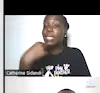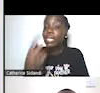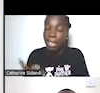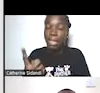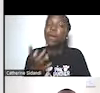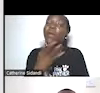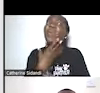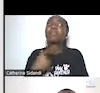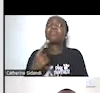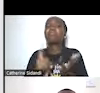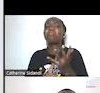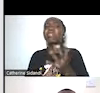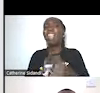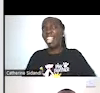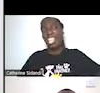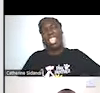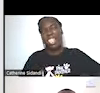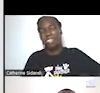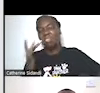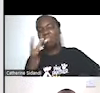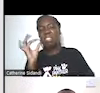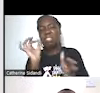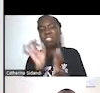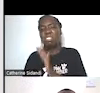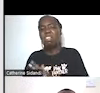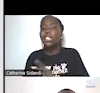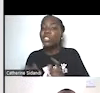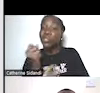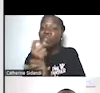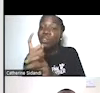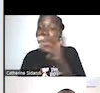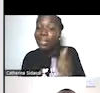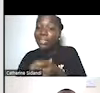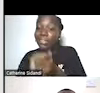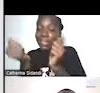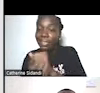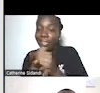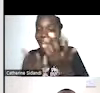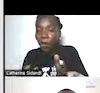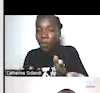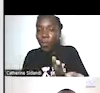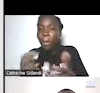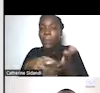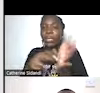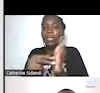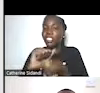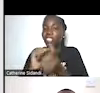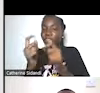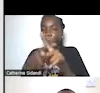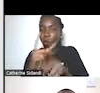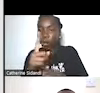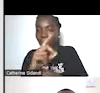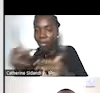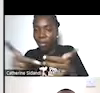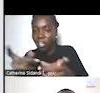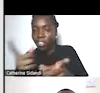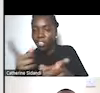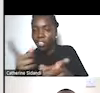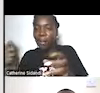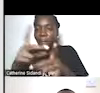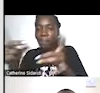didn't like it today, so why that taste changing? Are they tasting it from another place also? Are they comparing your services with other person's